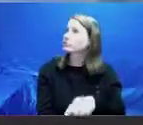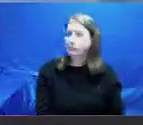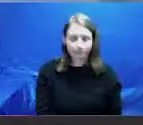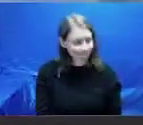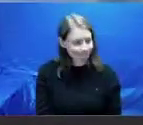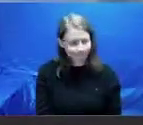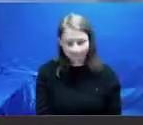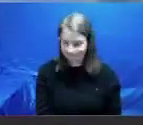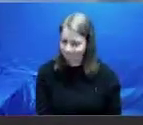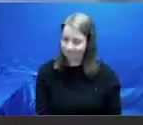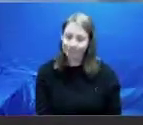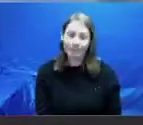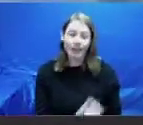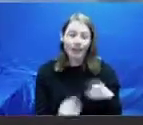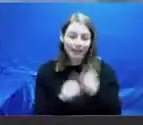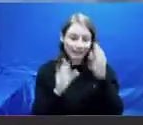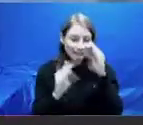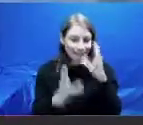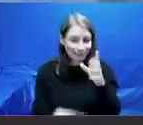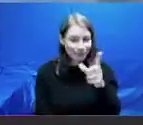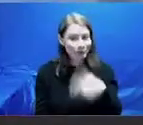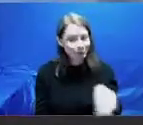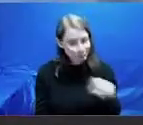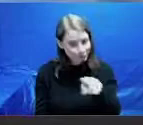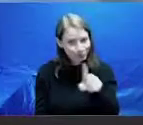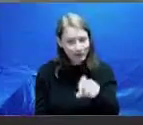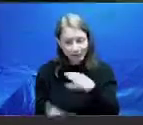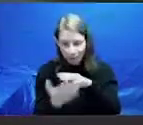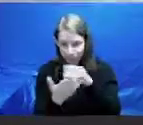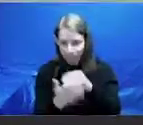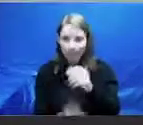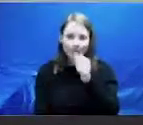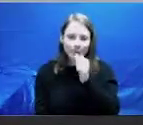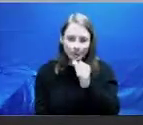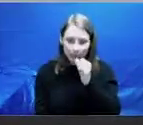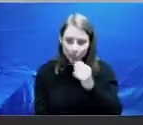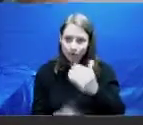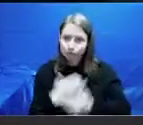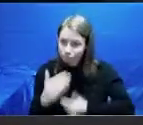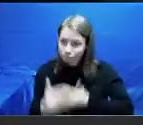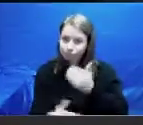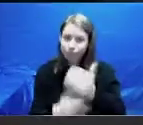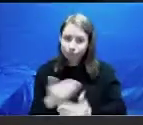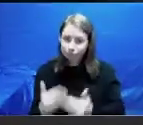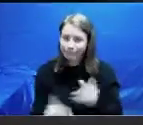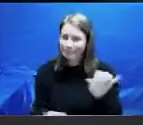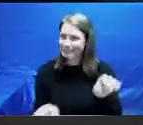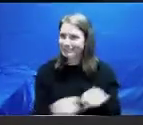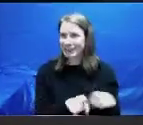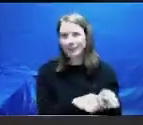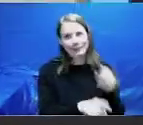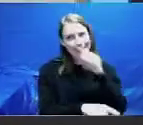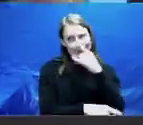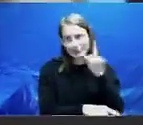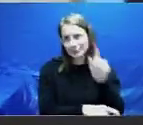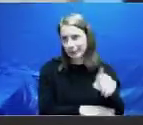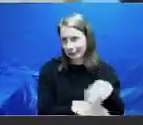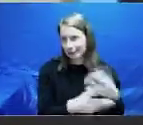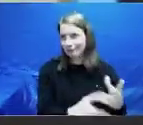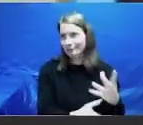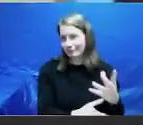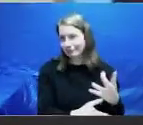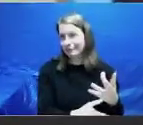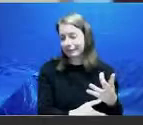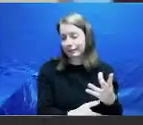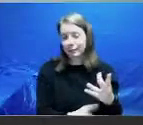you to keep doing it as the teacher. It's a process for the kids. Just like a supporting detail, and the payoff is the kids know it, and